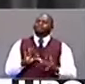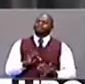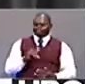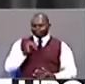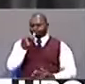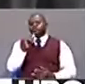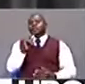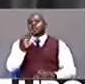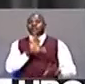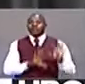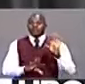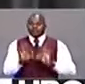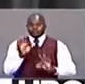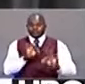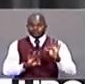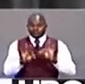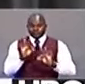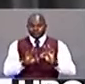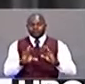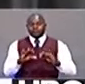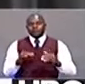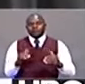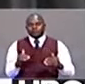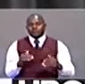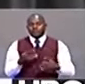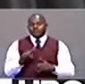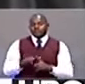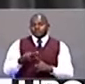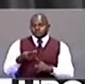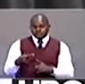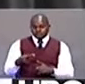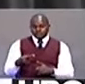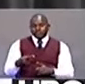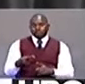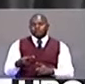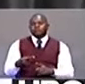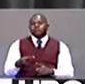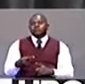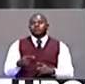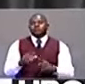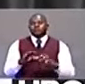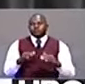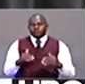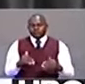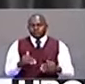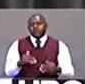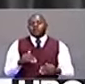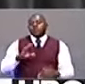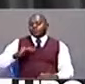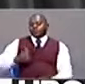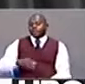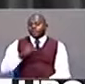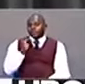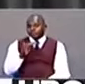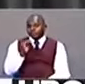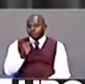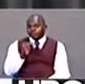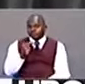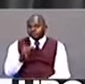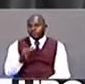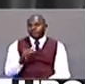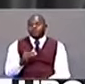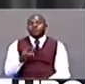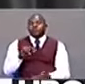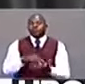also designing the skyline of Kampala, the capital city. Madam Speaker, one